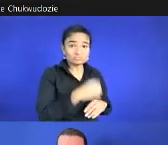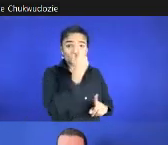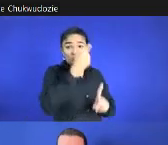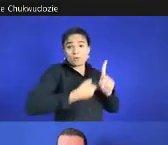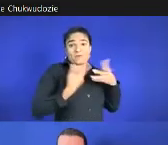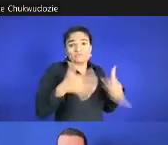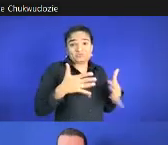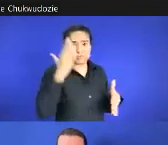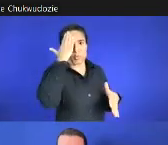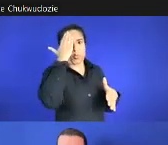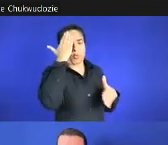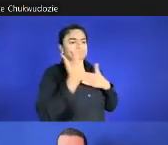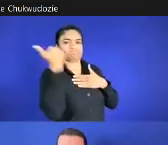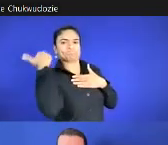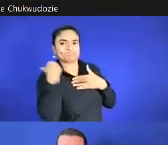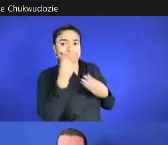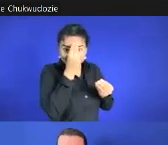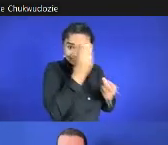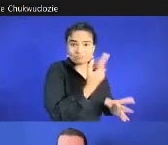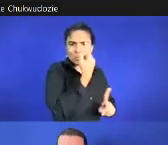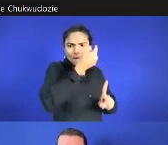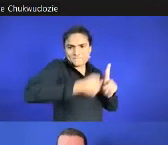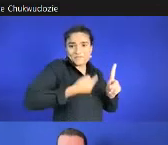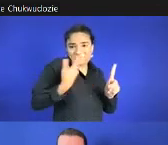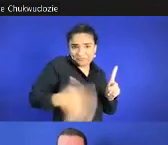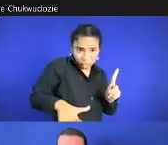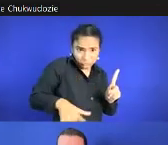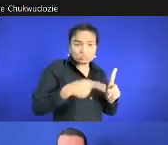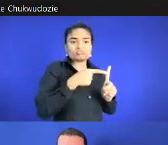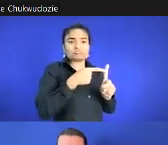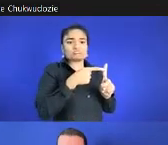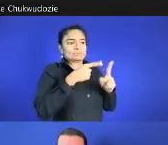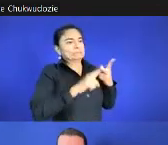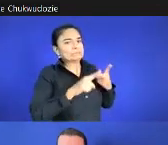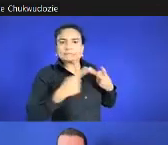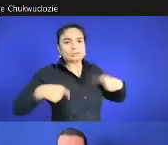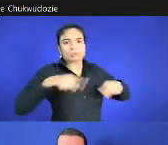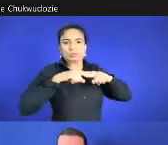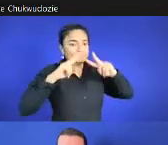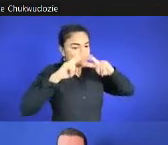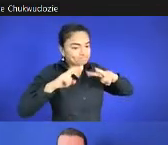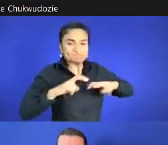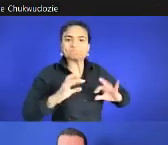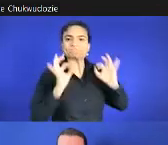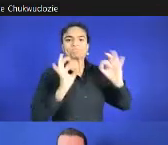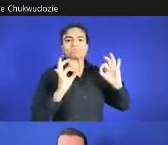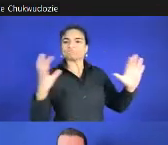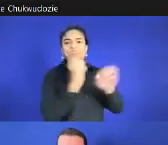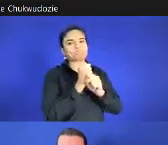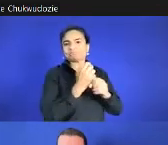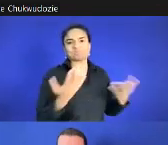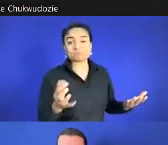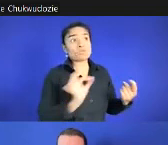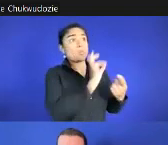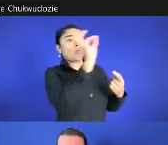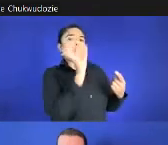month. For now, we have not been able to conclude on the case because we have constraints or for ABCD reasons.